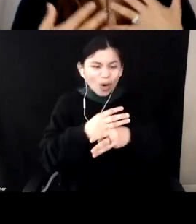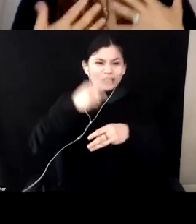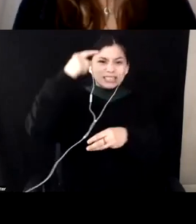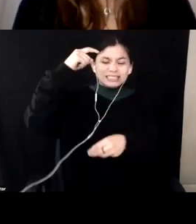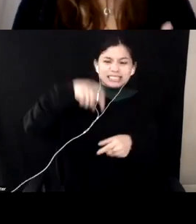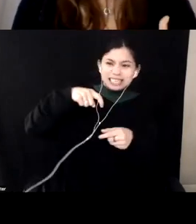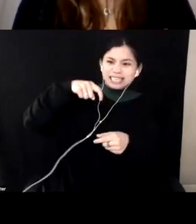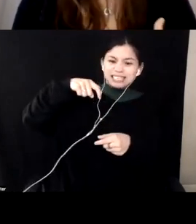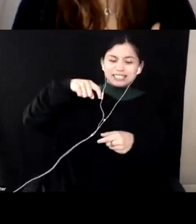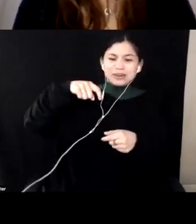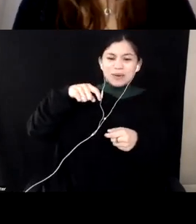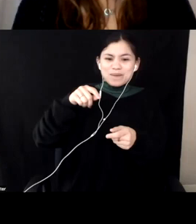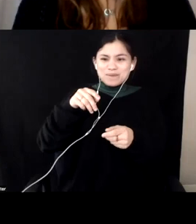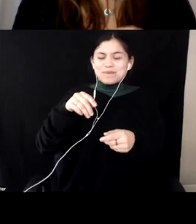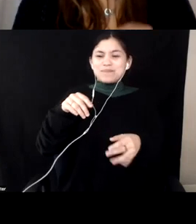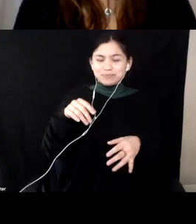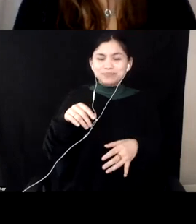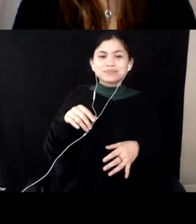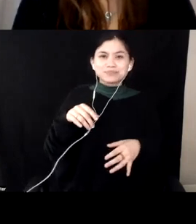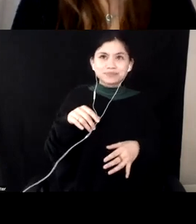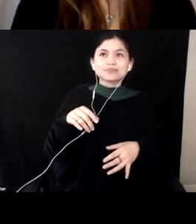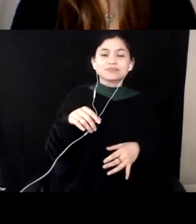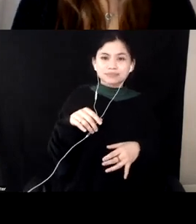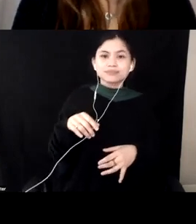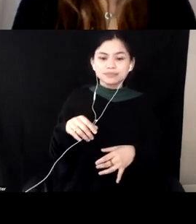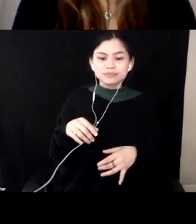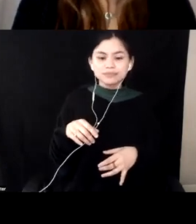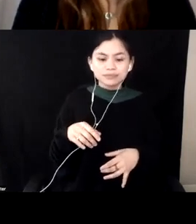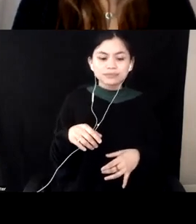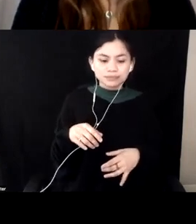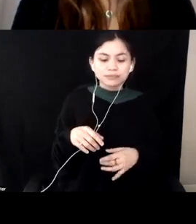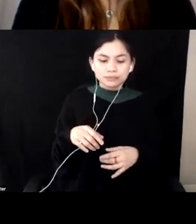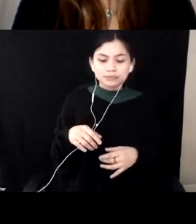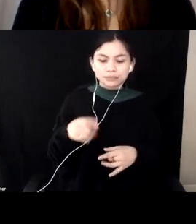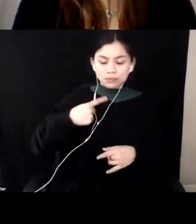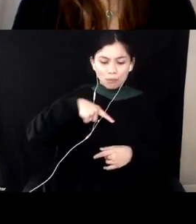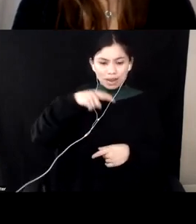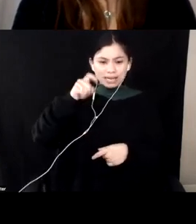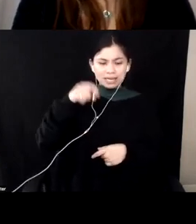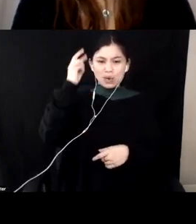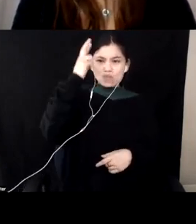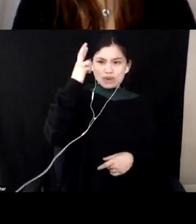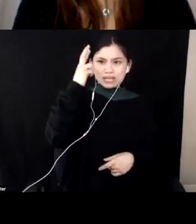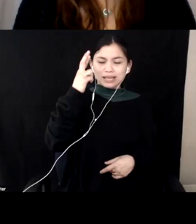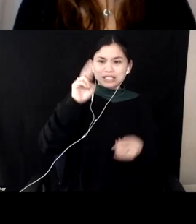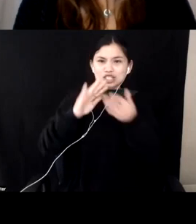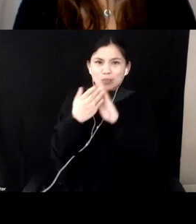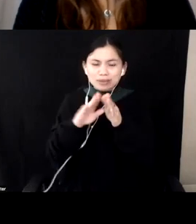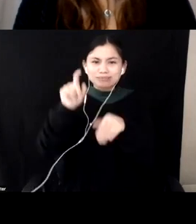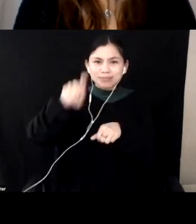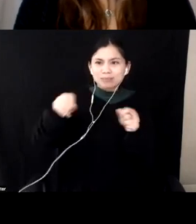the community needs to provide culturally sensitive services that will support the